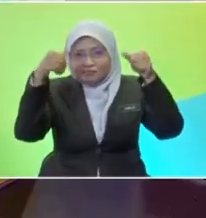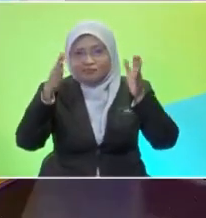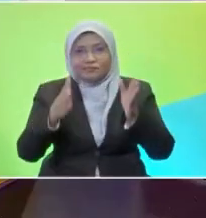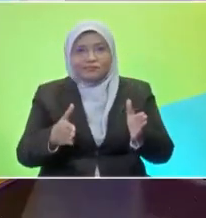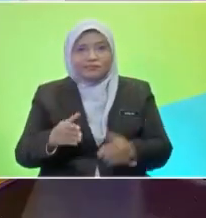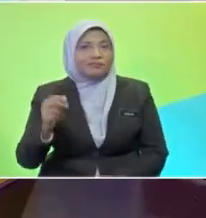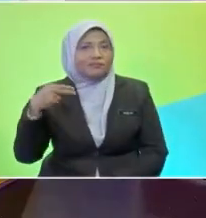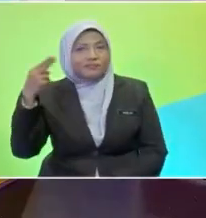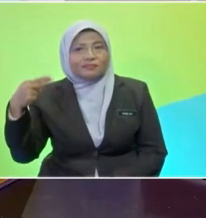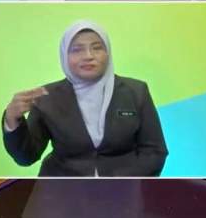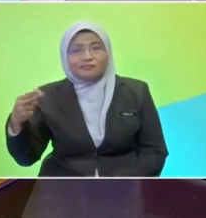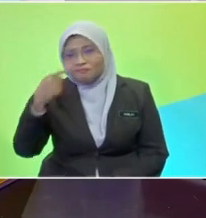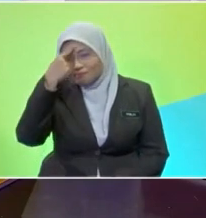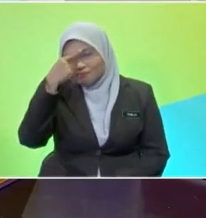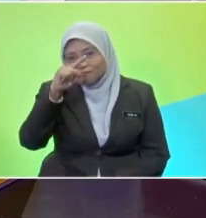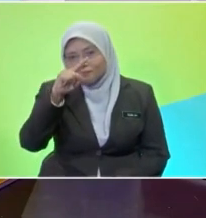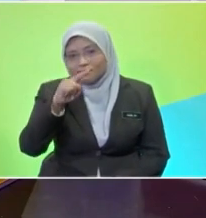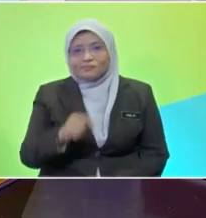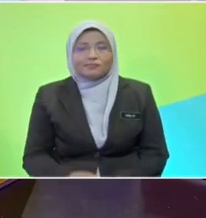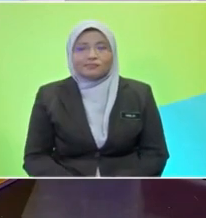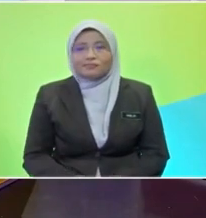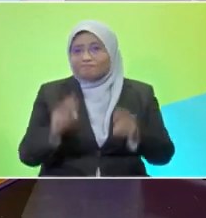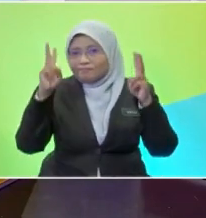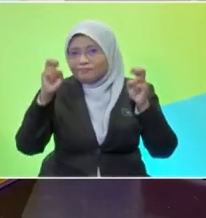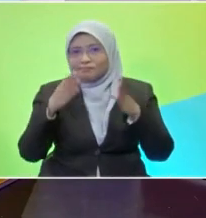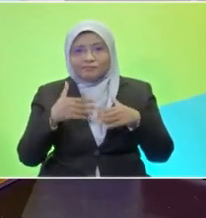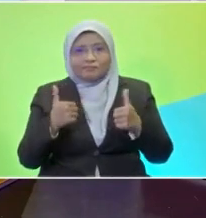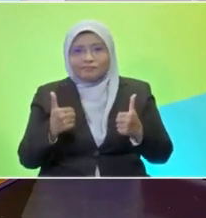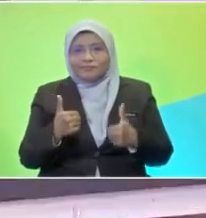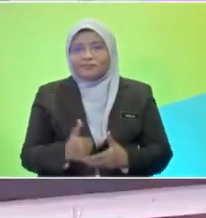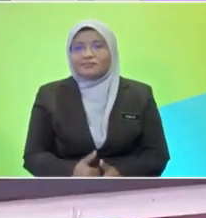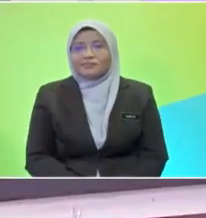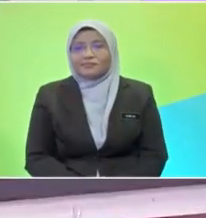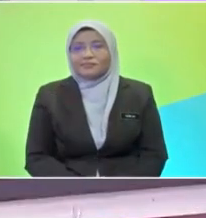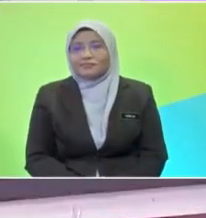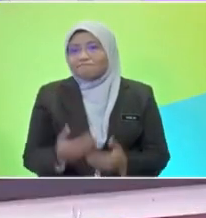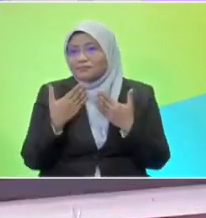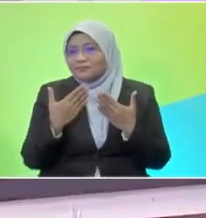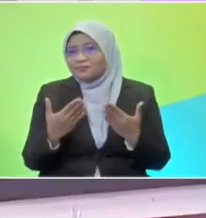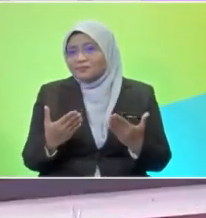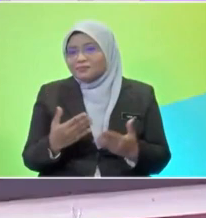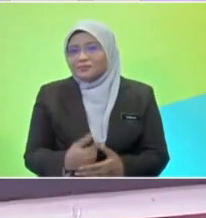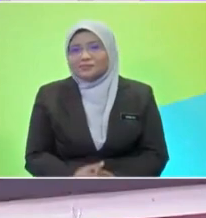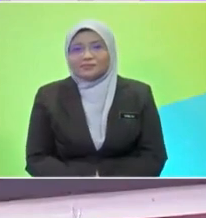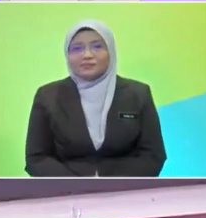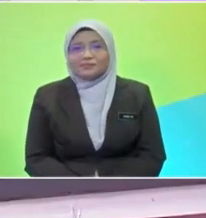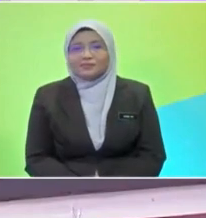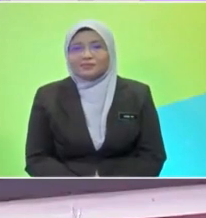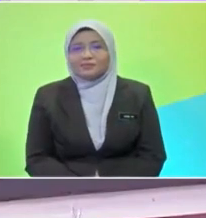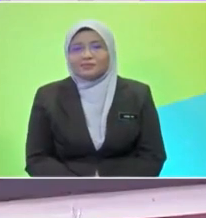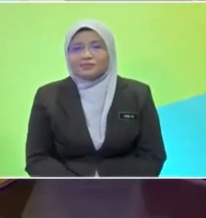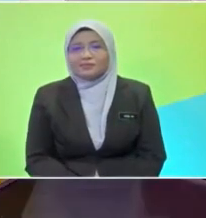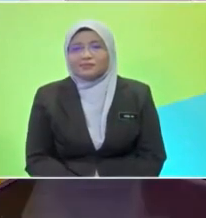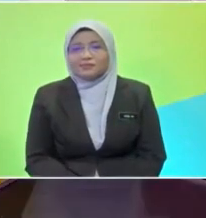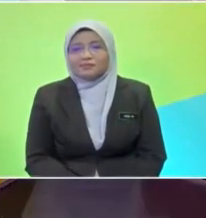this amazing session, for this melodious session, definitely. Thank you, Hanif. All right.